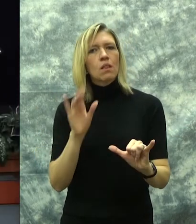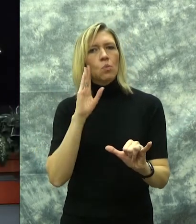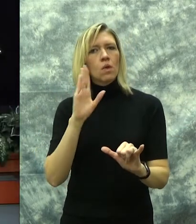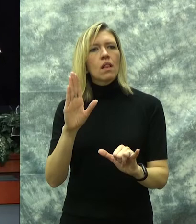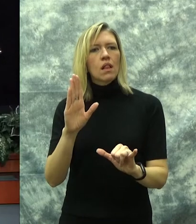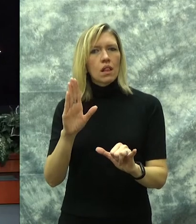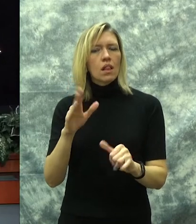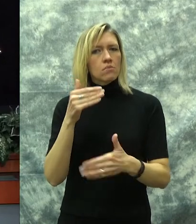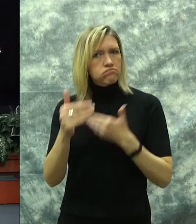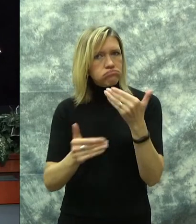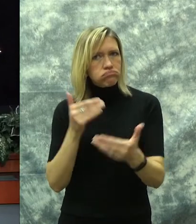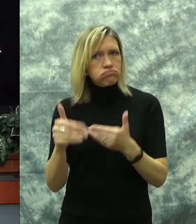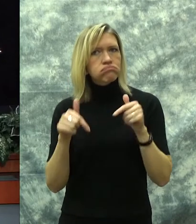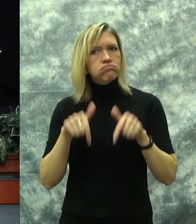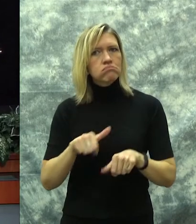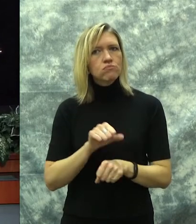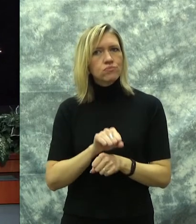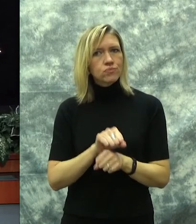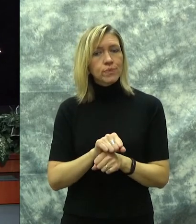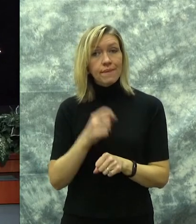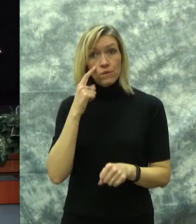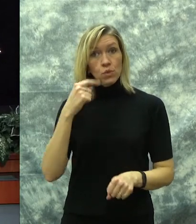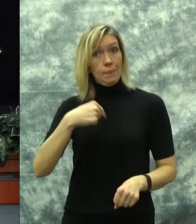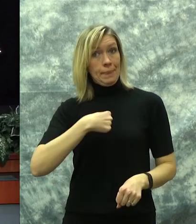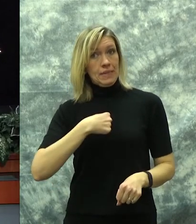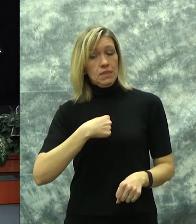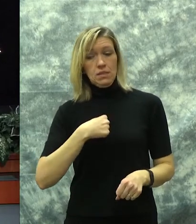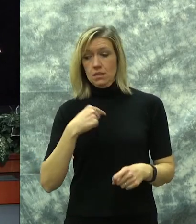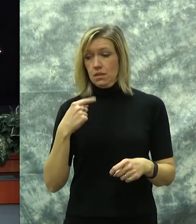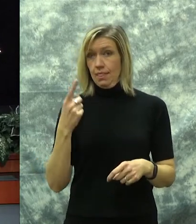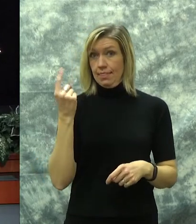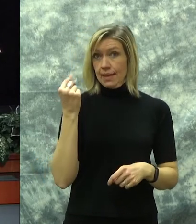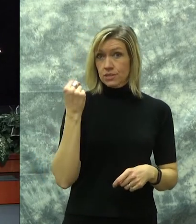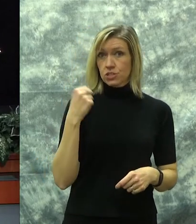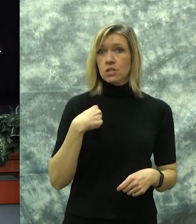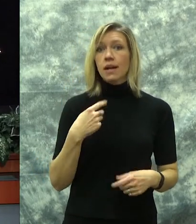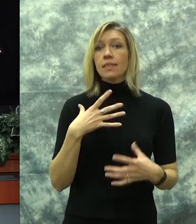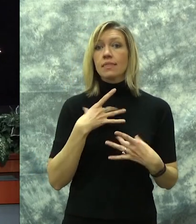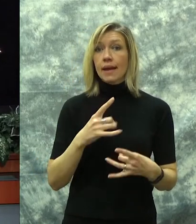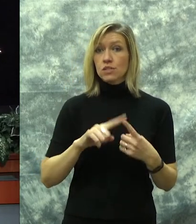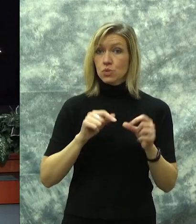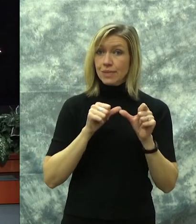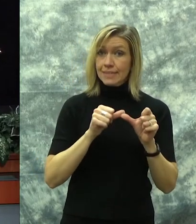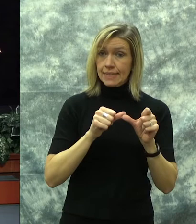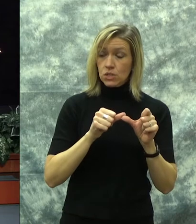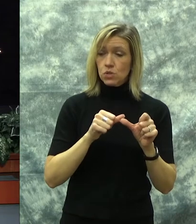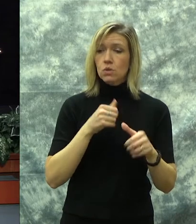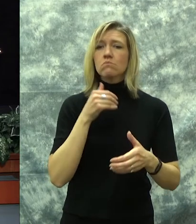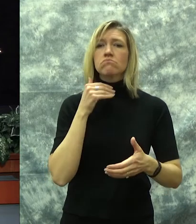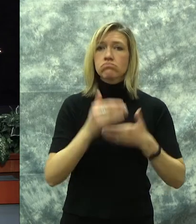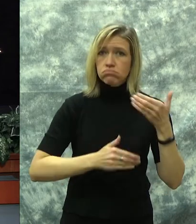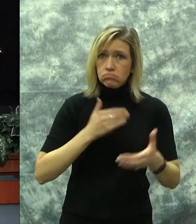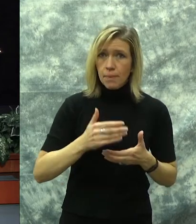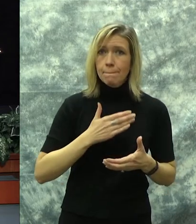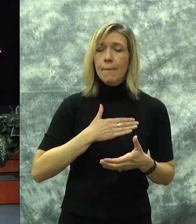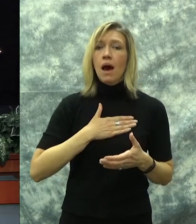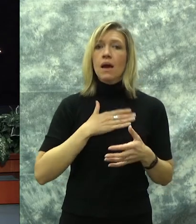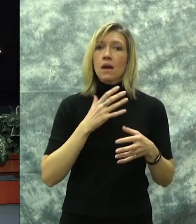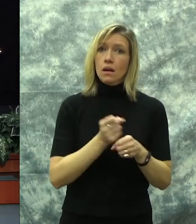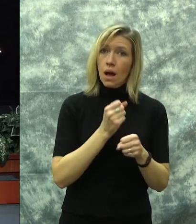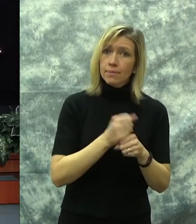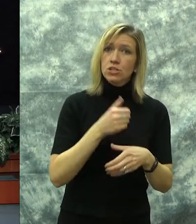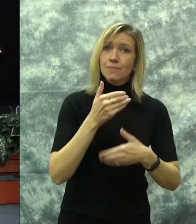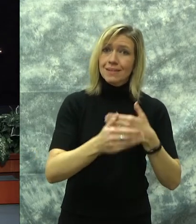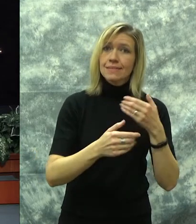me, this past year, what I want to carry forward is the momentum of my accomplishments instead of stewing in my